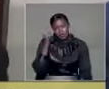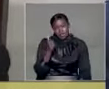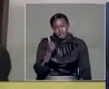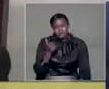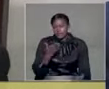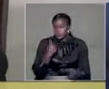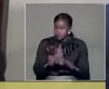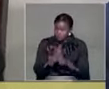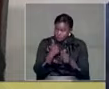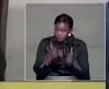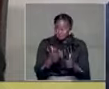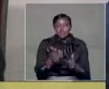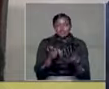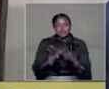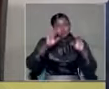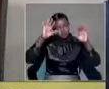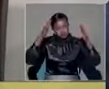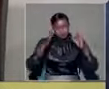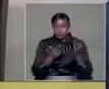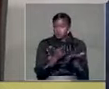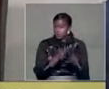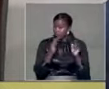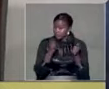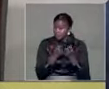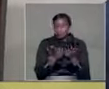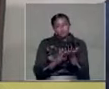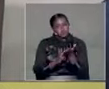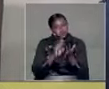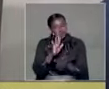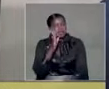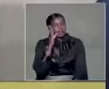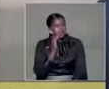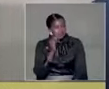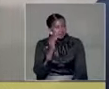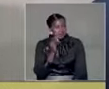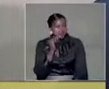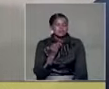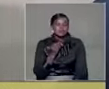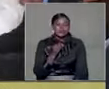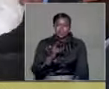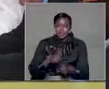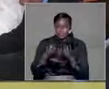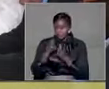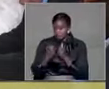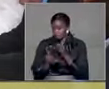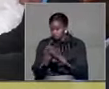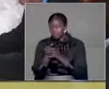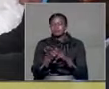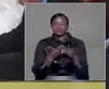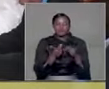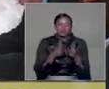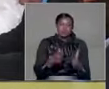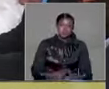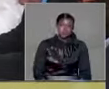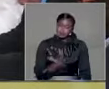We commend the Ugandan team, which has used its old experience in handling epidemics. He said Ebola can